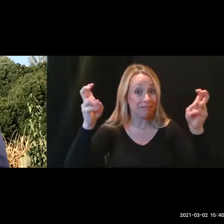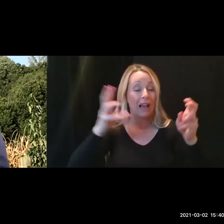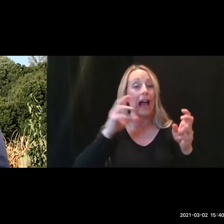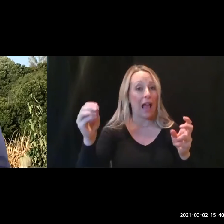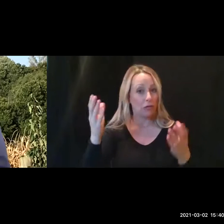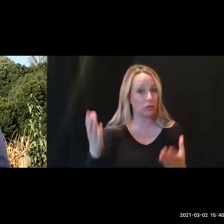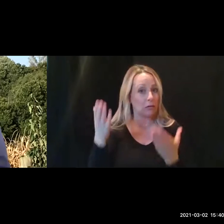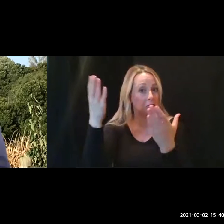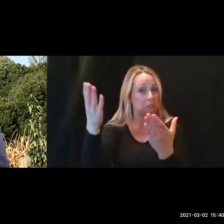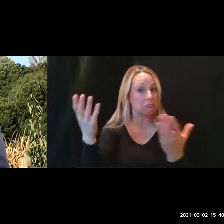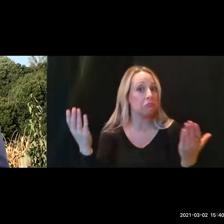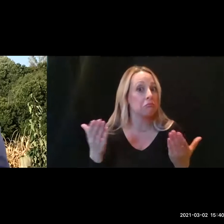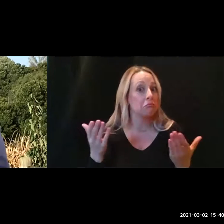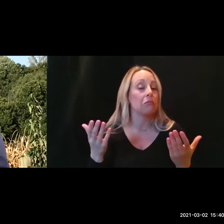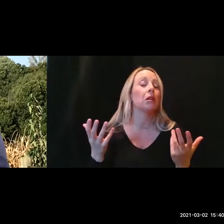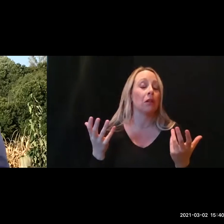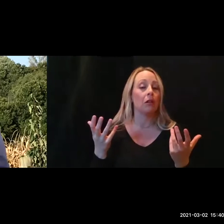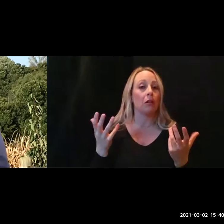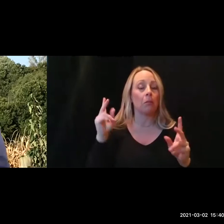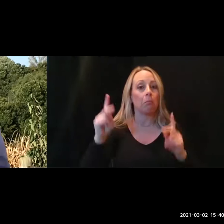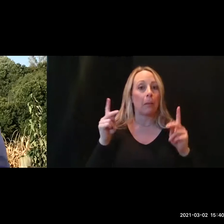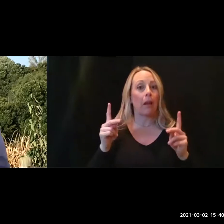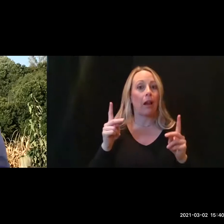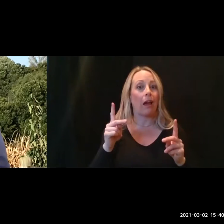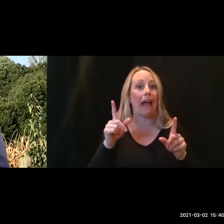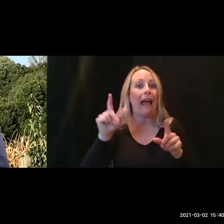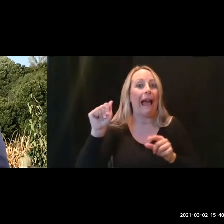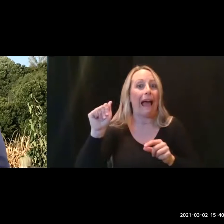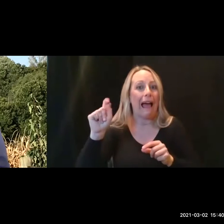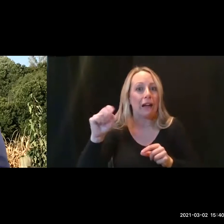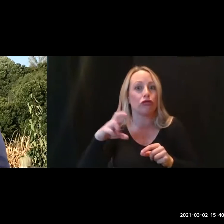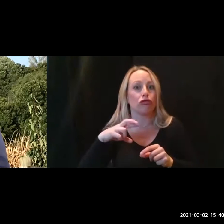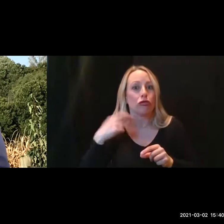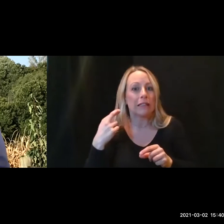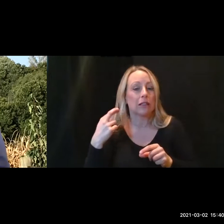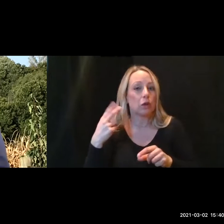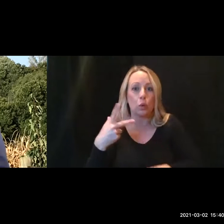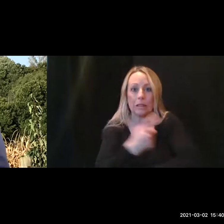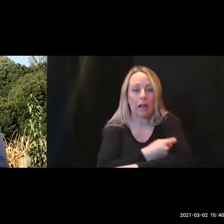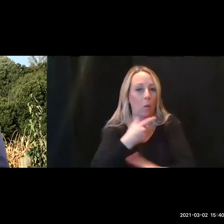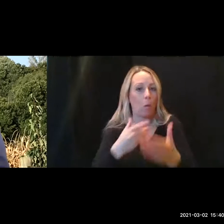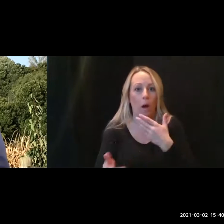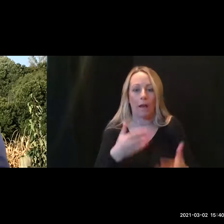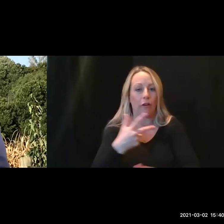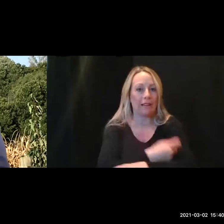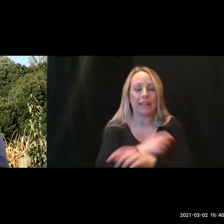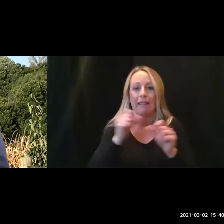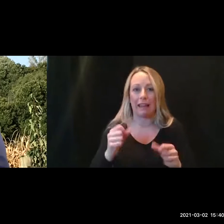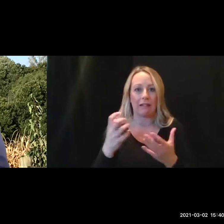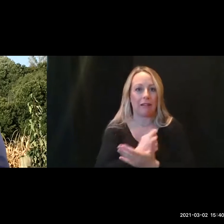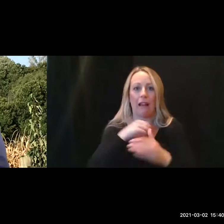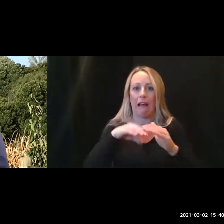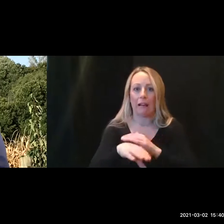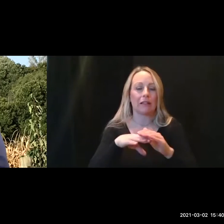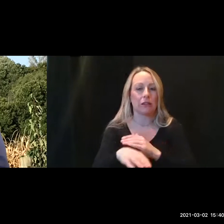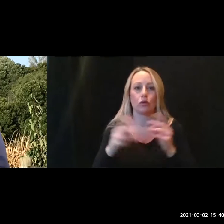that the populations at risk take whichever vaccine they can get access to as soon as they